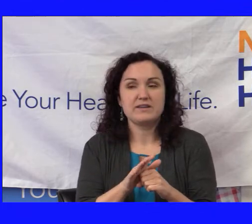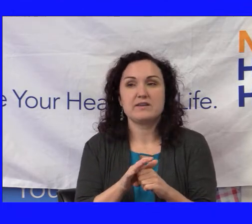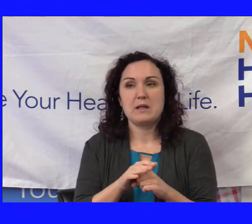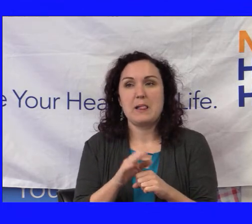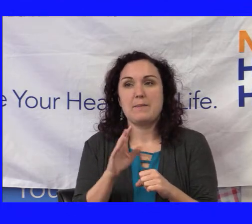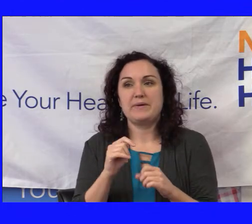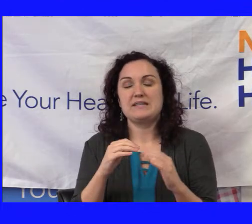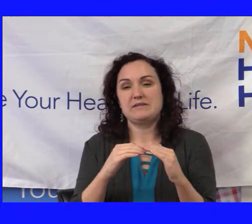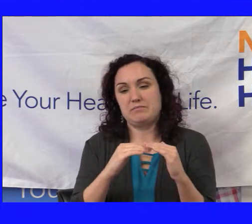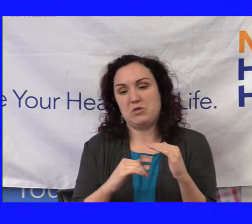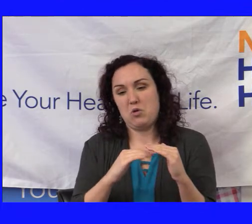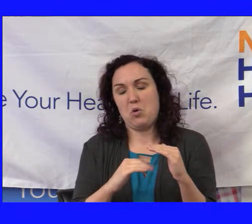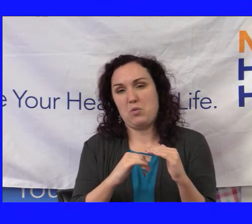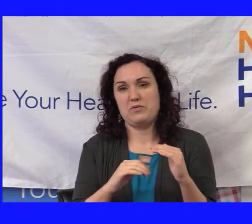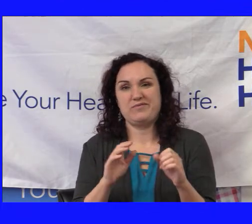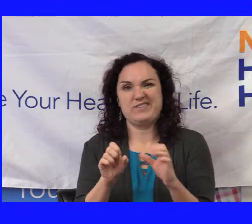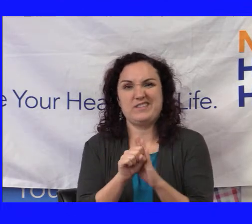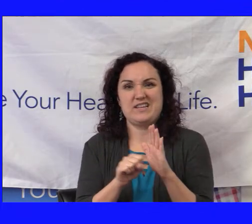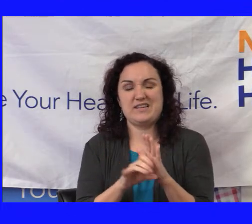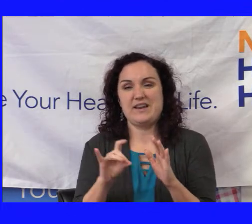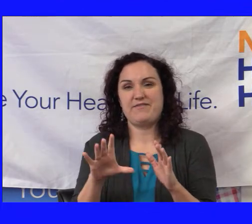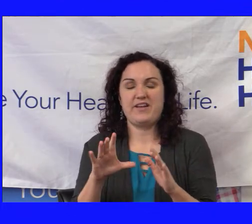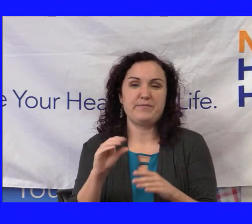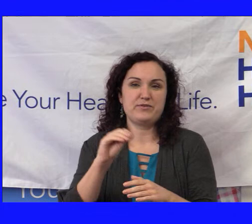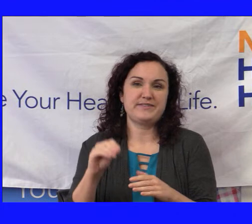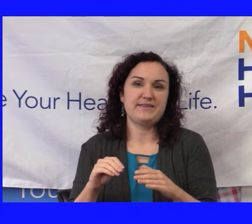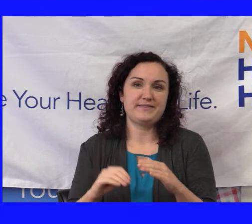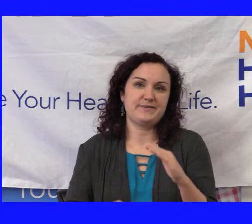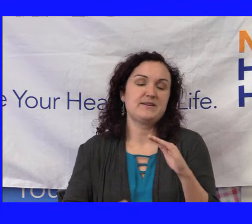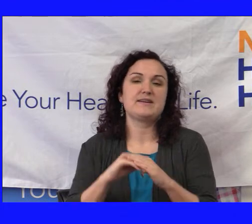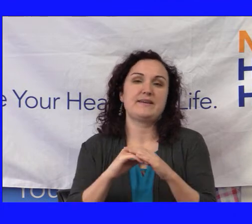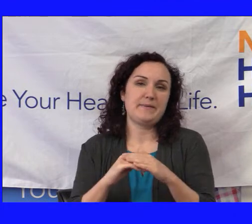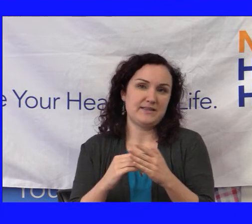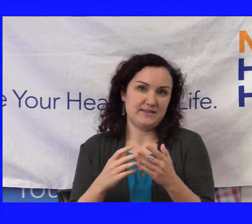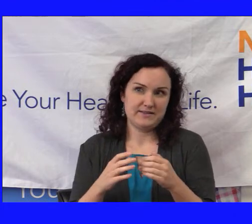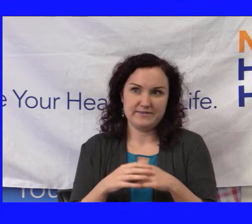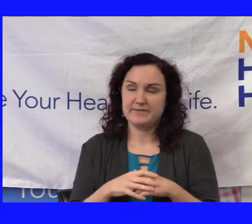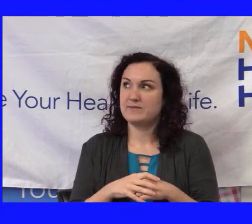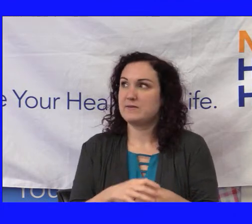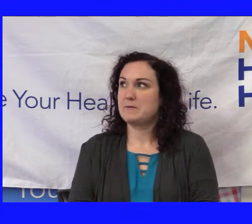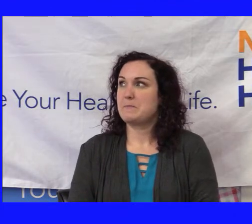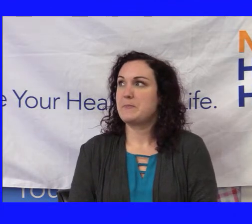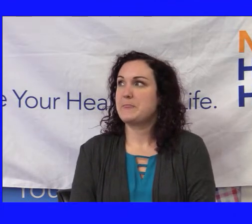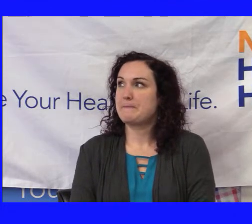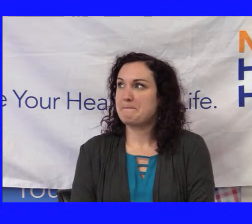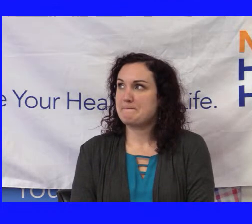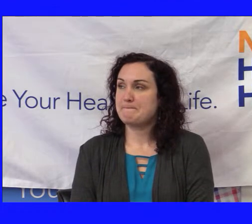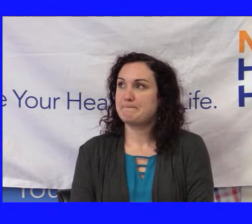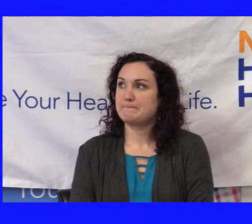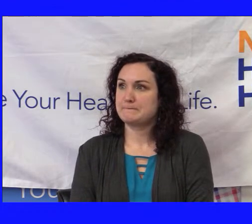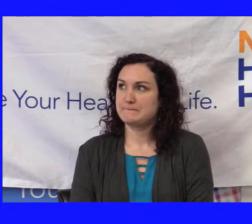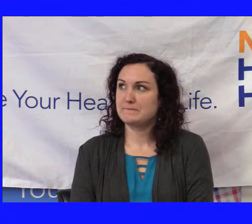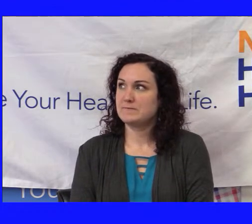below the state's 85% threshold around our system.